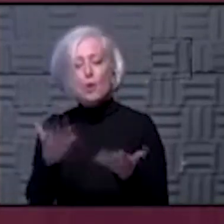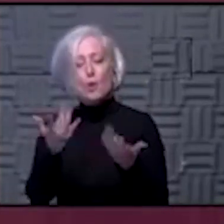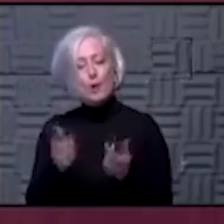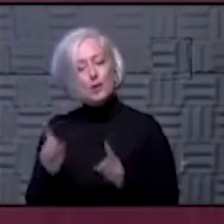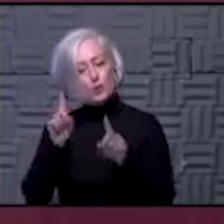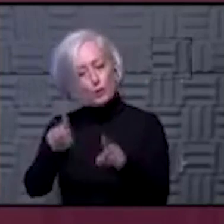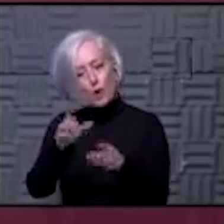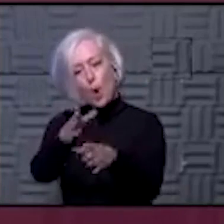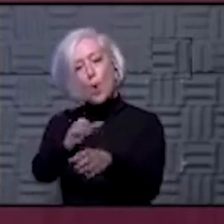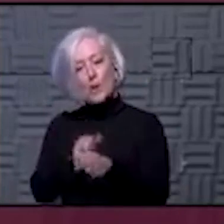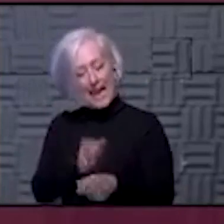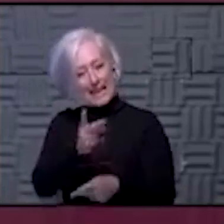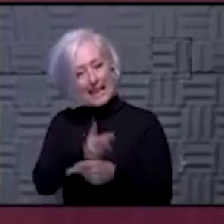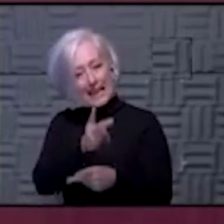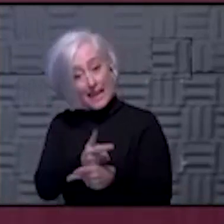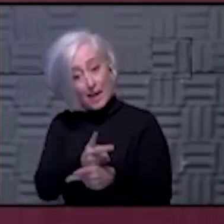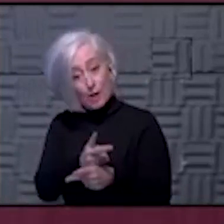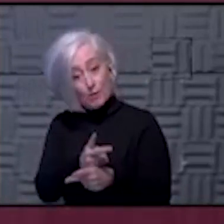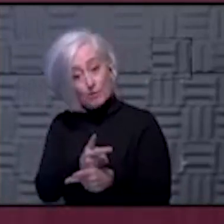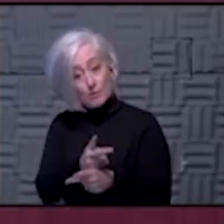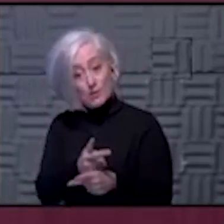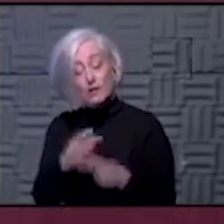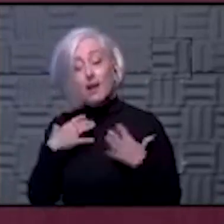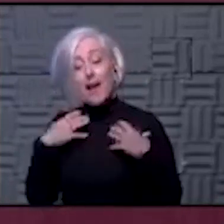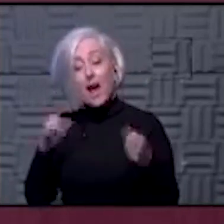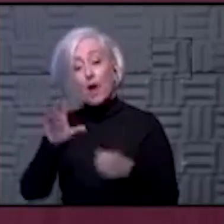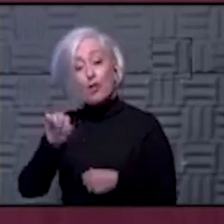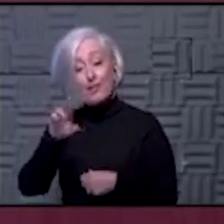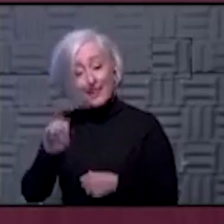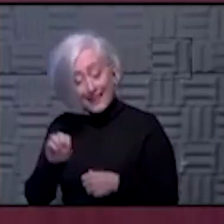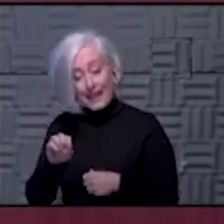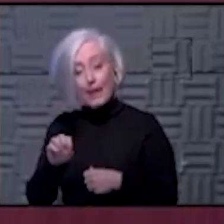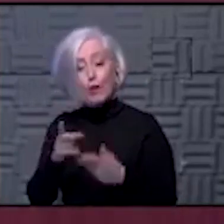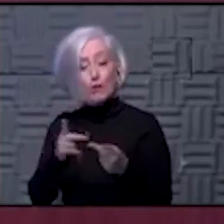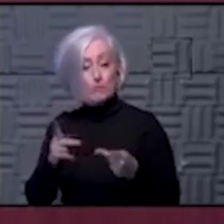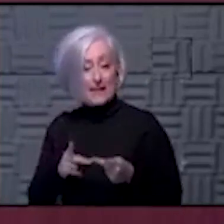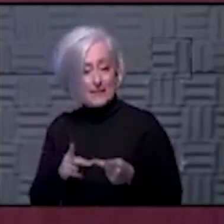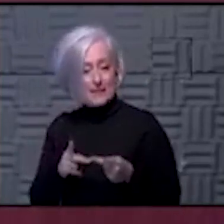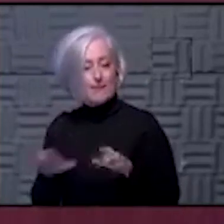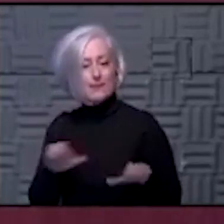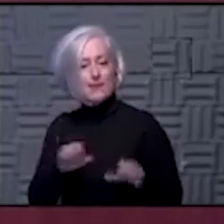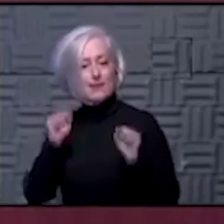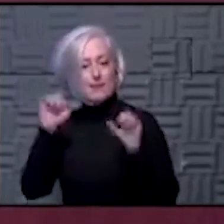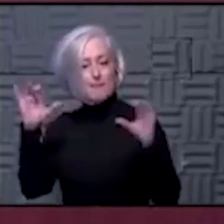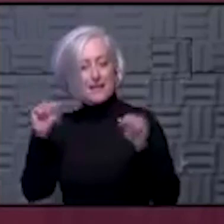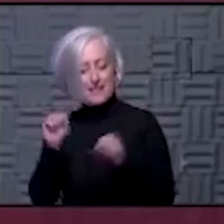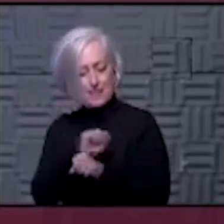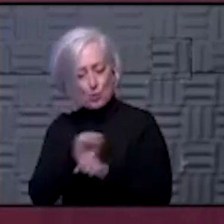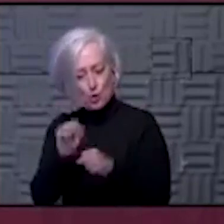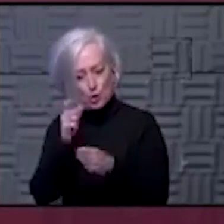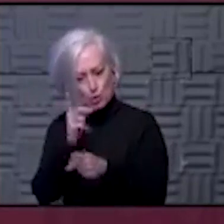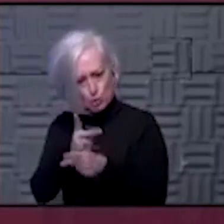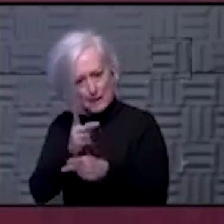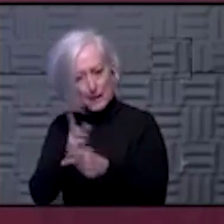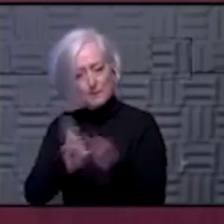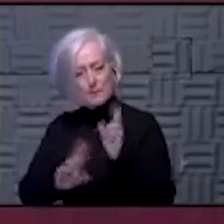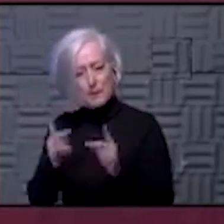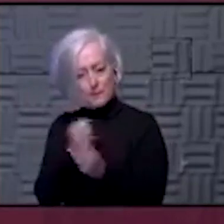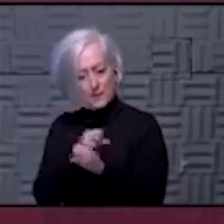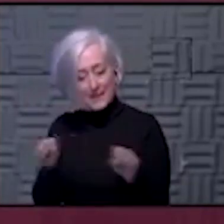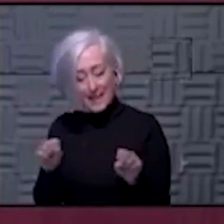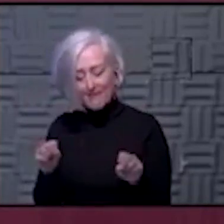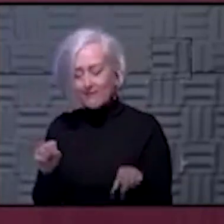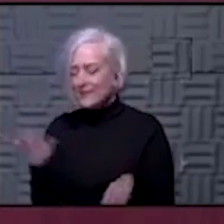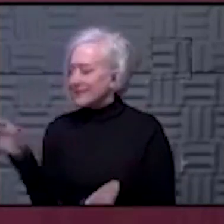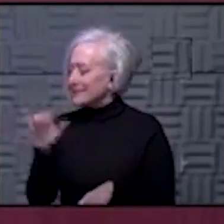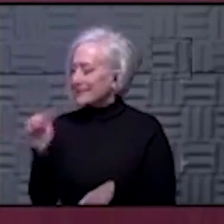And healthcare facilities have done amazing jobs at making sure people have stayed safe. Dental offices, same things. Go get your dental work